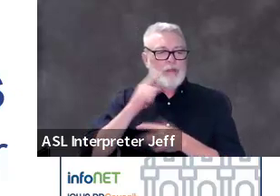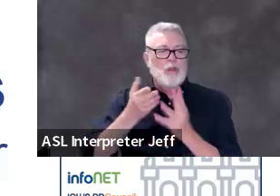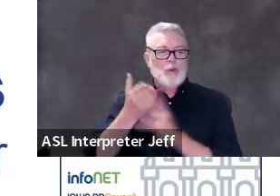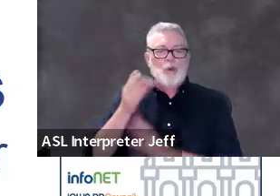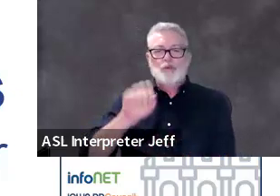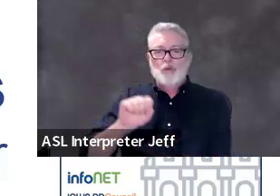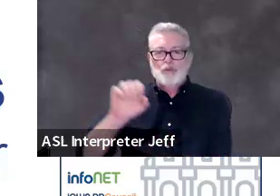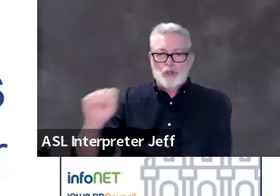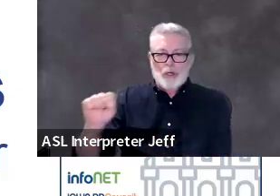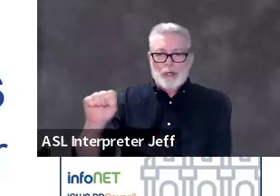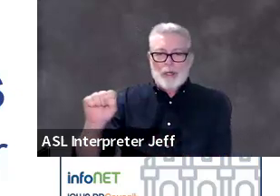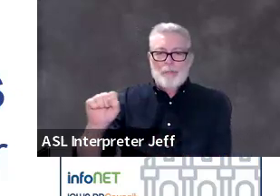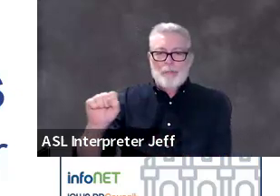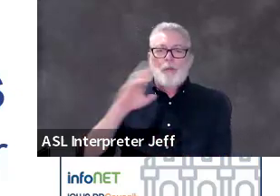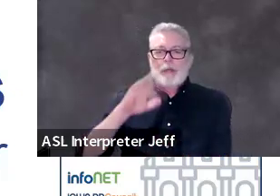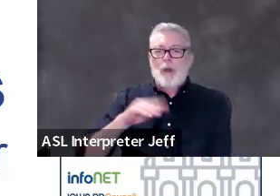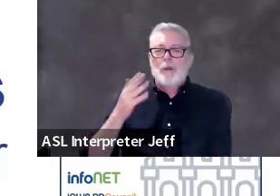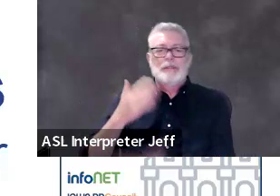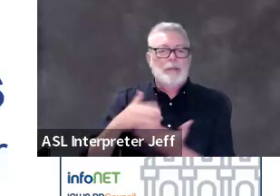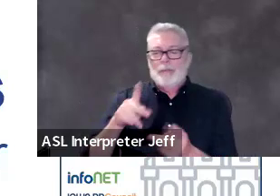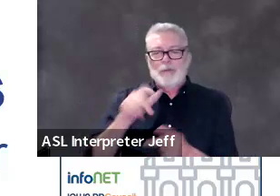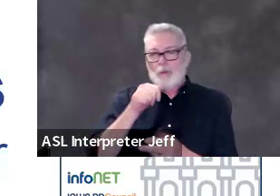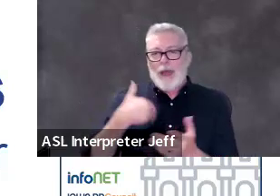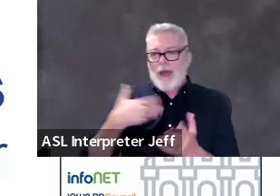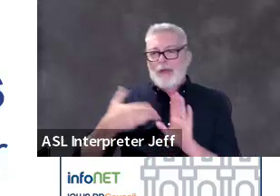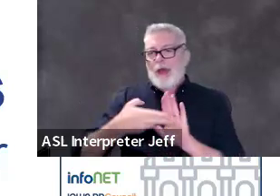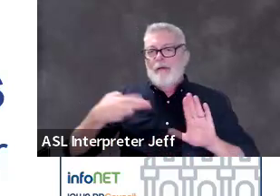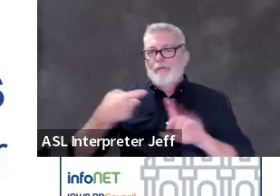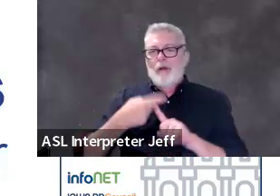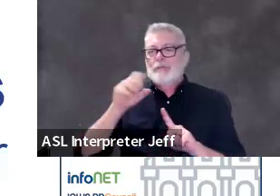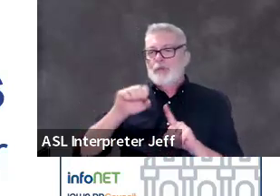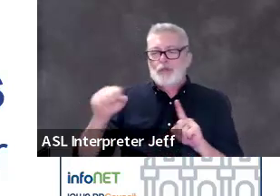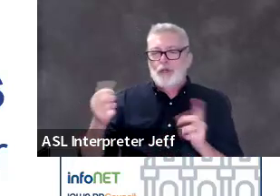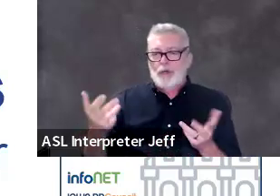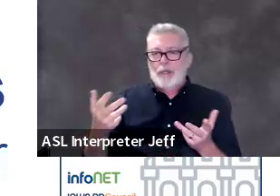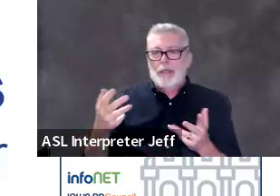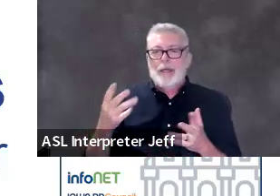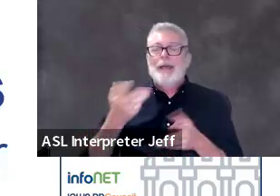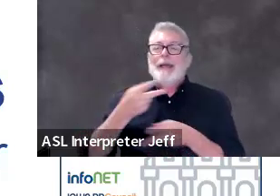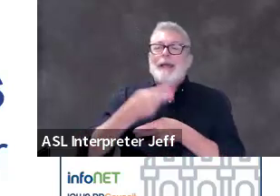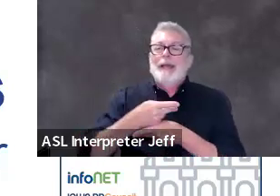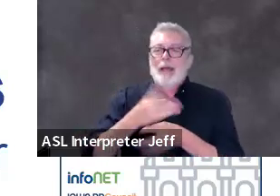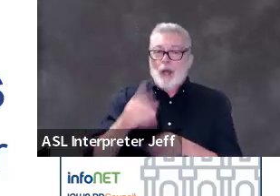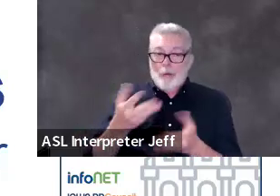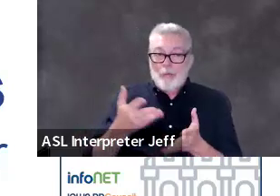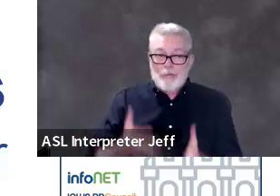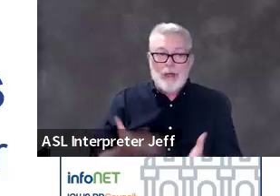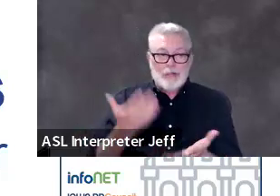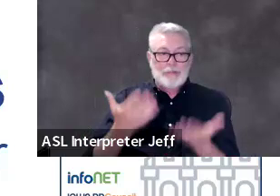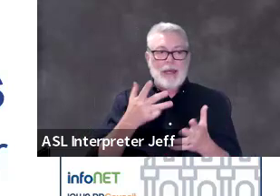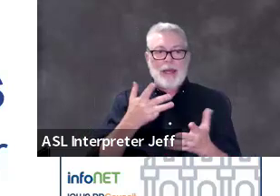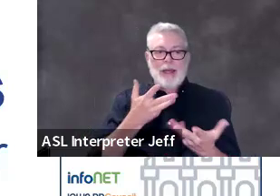So we know that there are some people that don't have that designation. Caregivers might be under